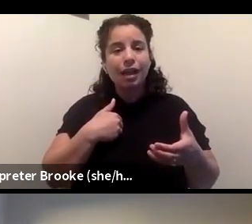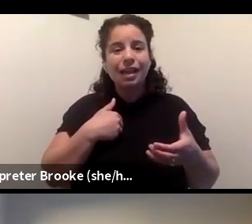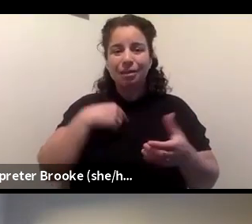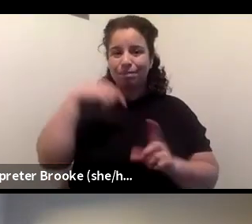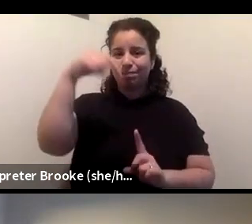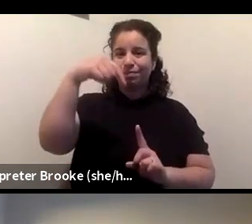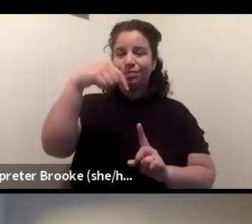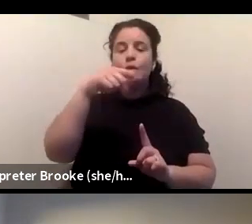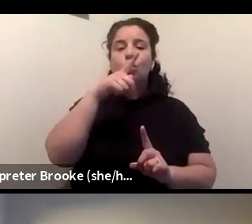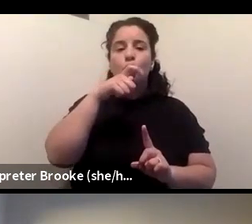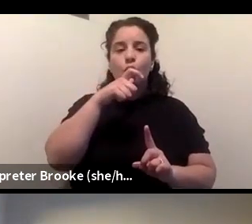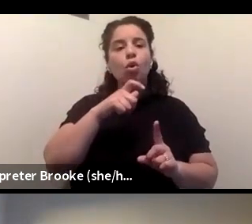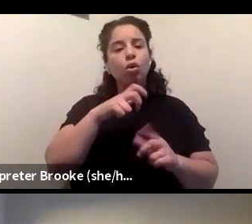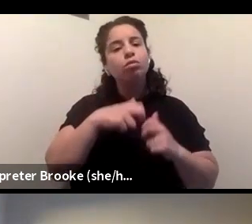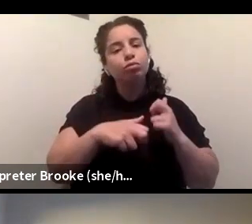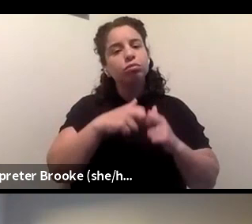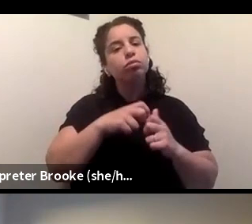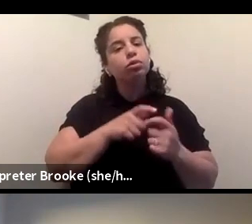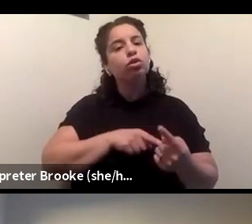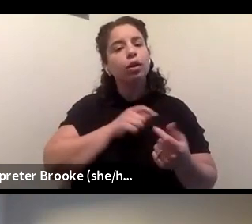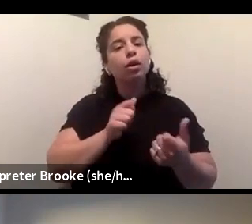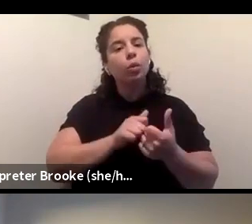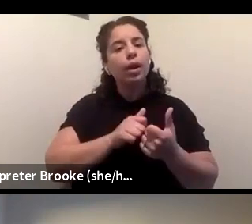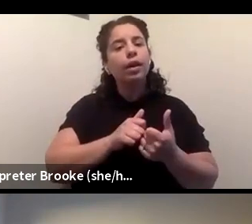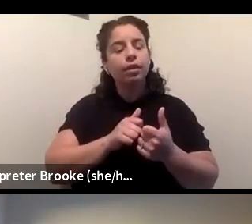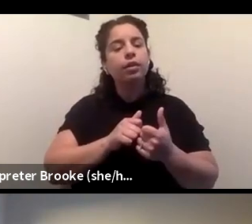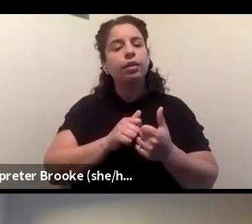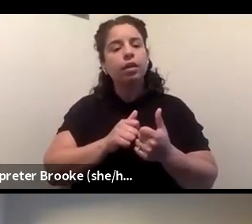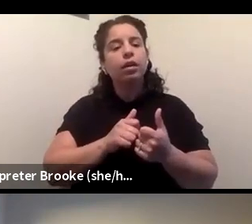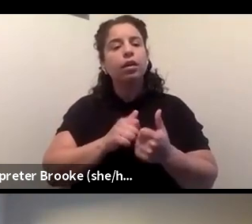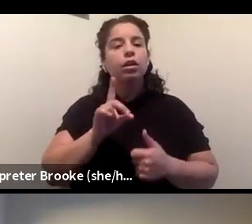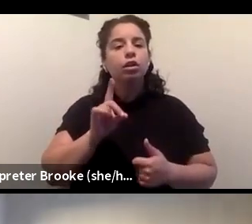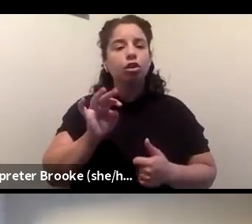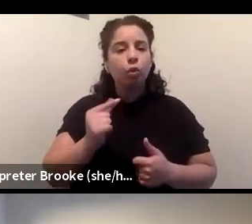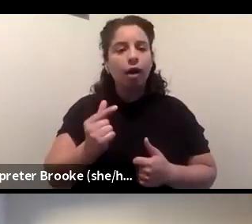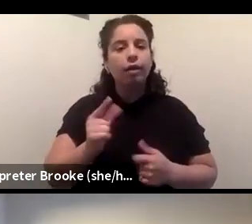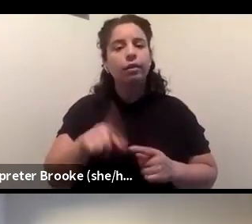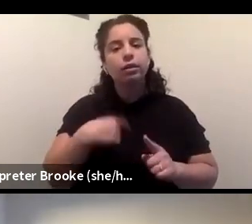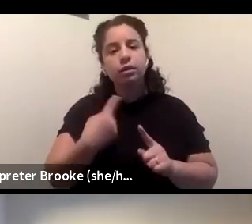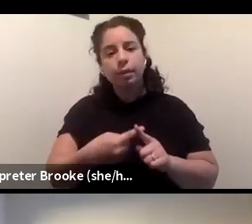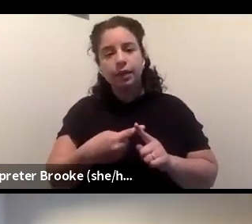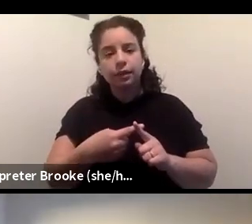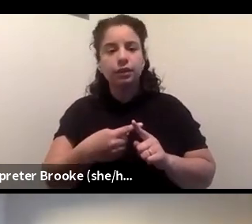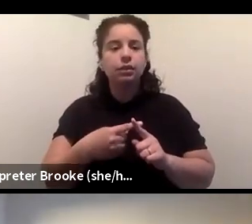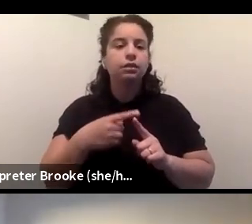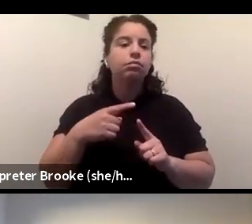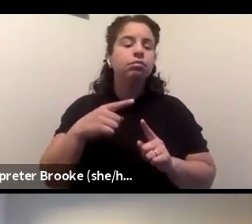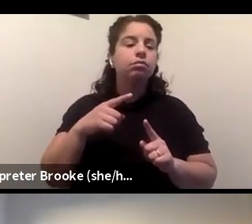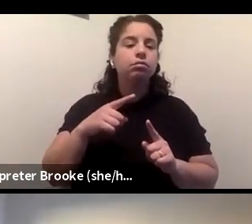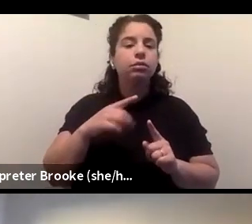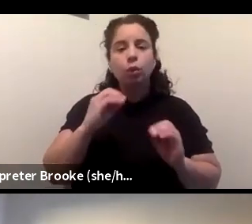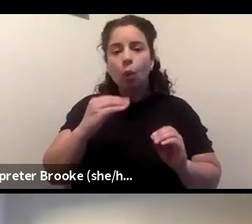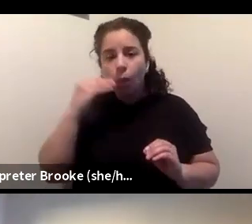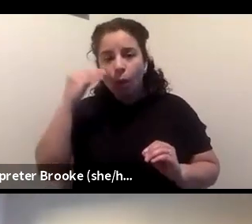substance use disorders and domestic violence situations and homelessness and things like